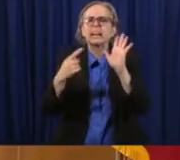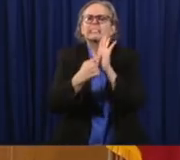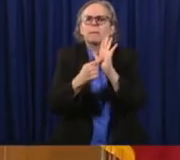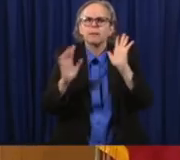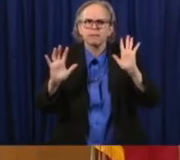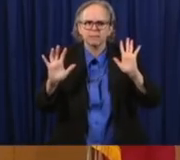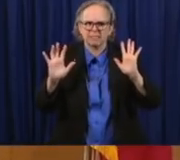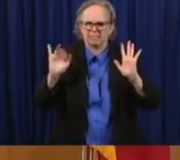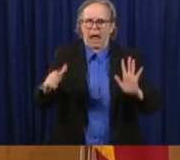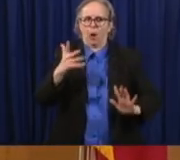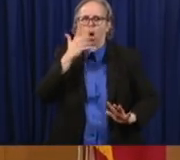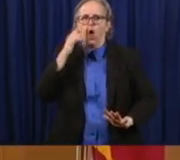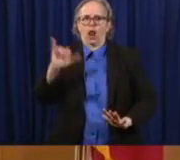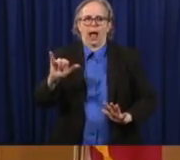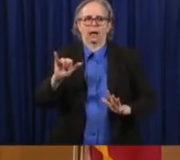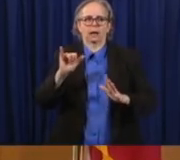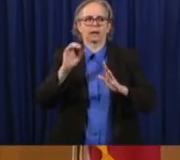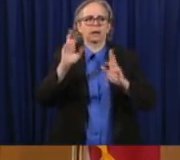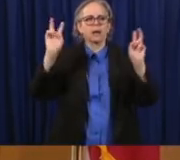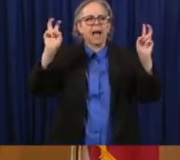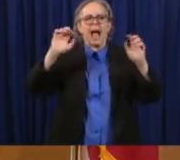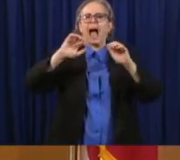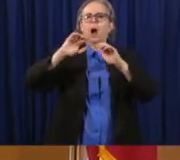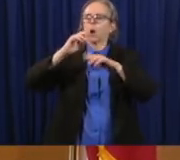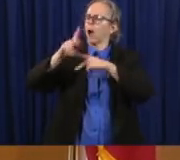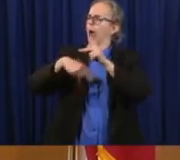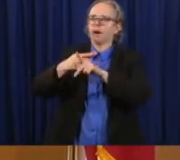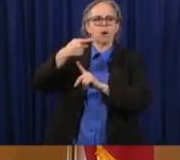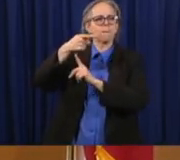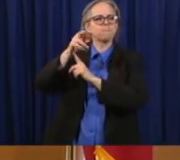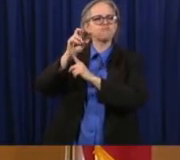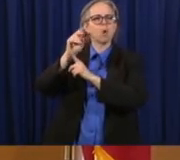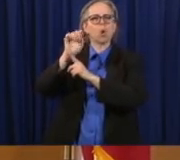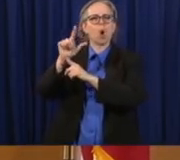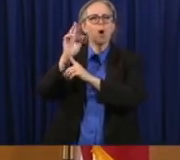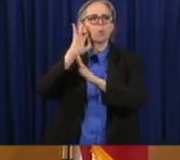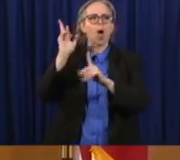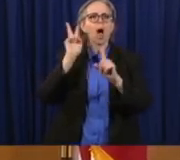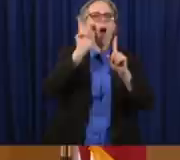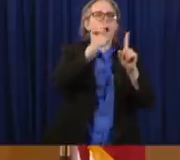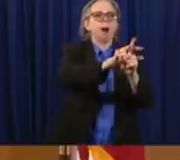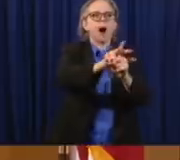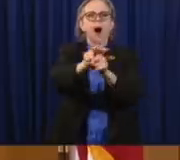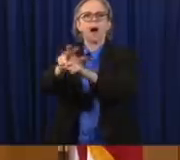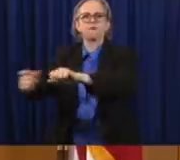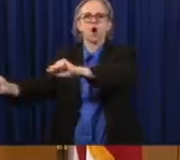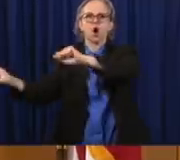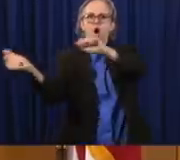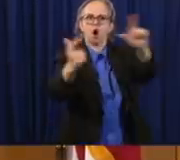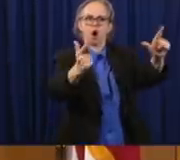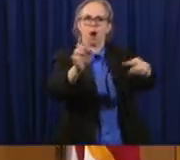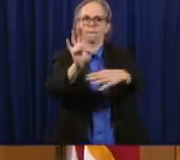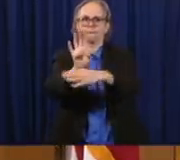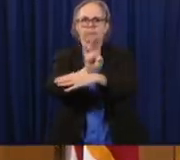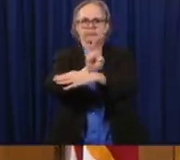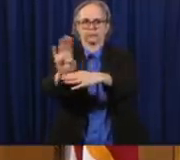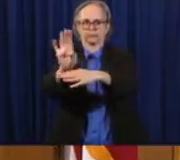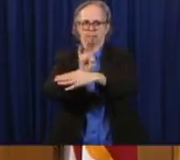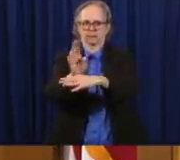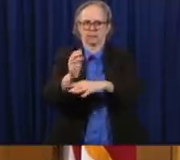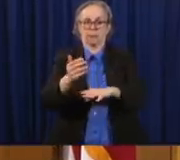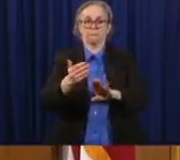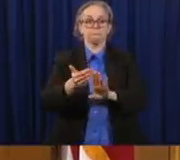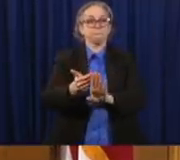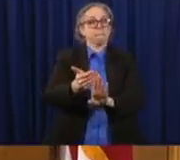type protocol that we're looking to put together as people look to start